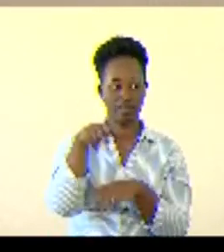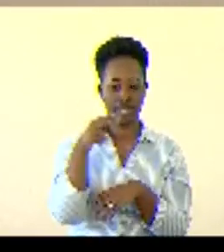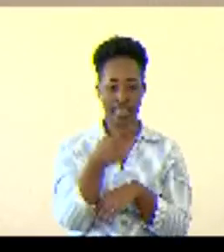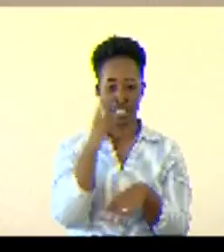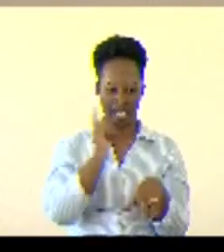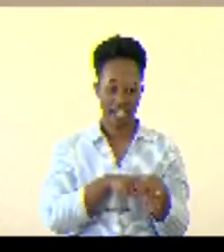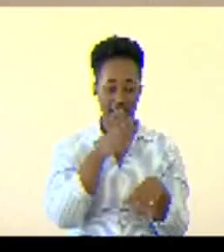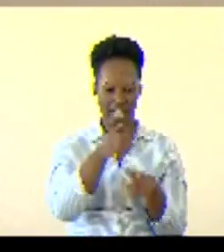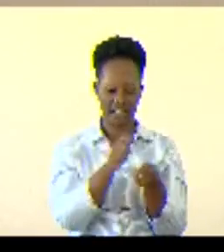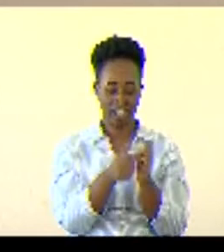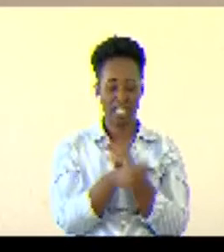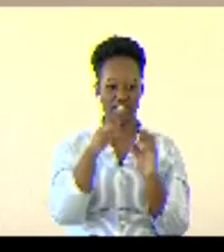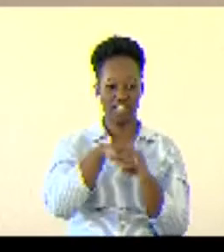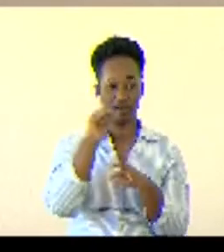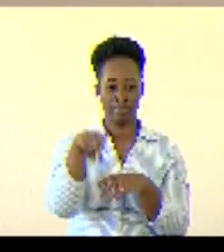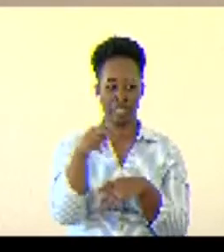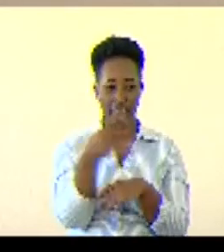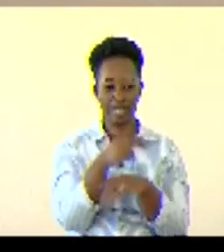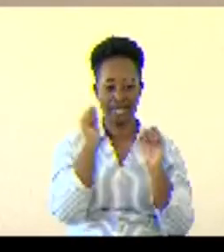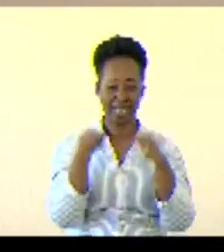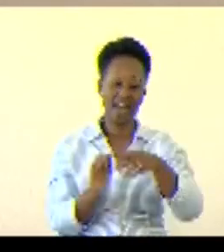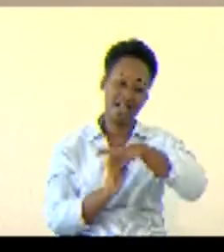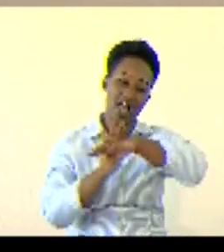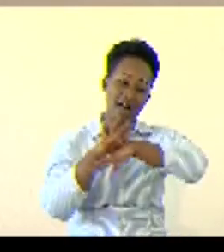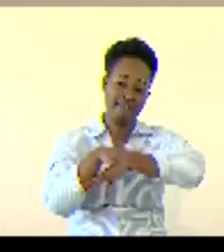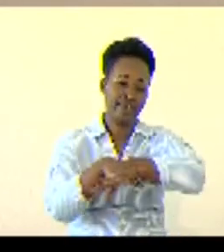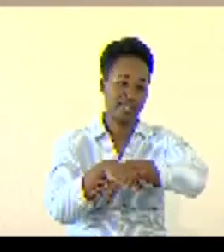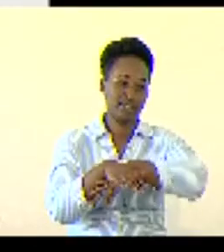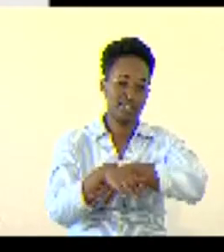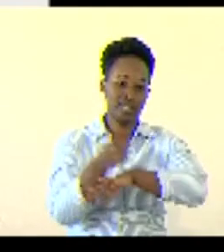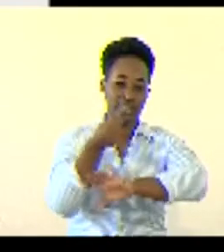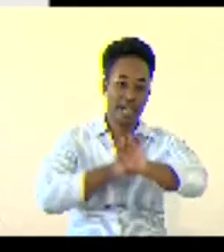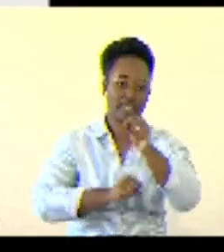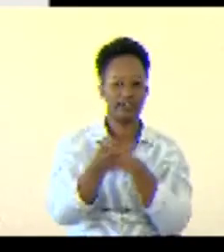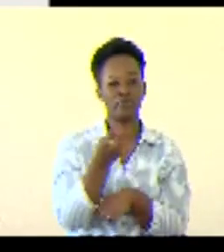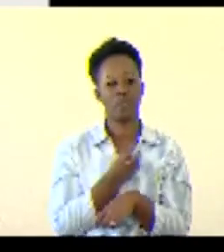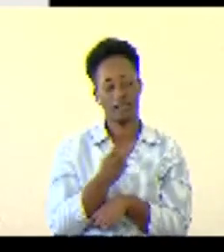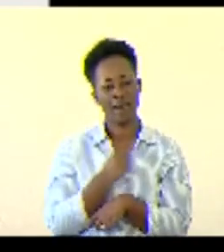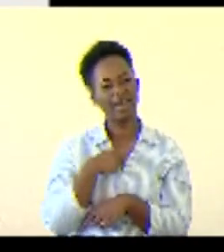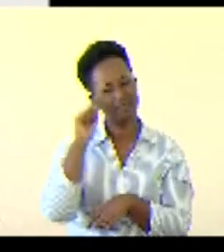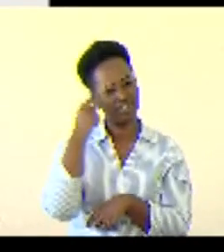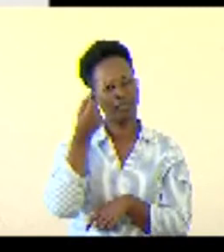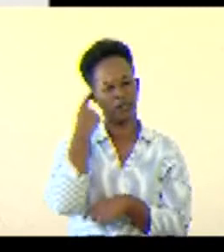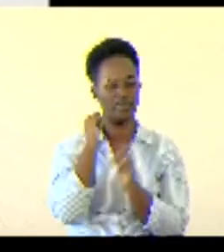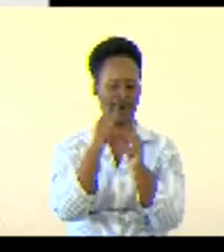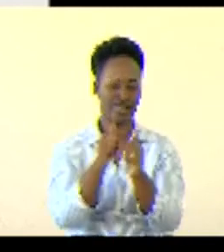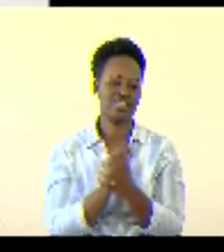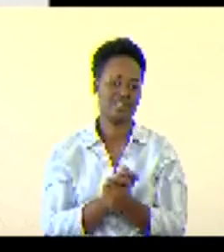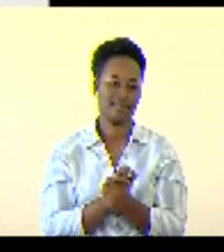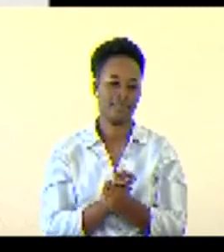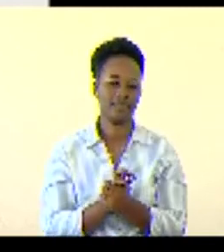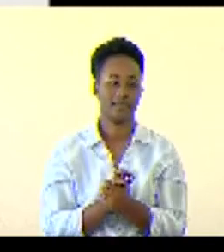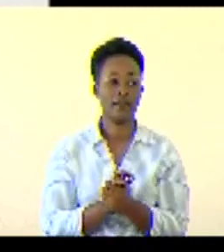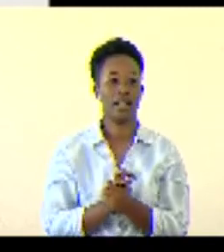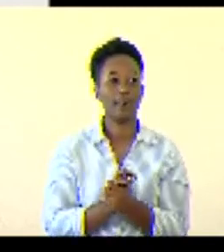in pH, a slight change in pH can affect the active transport. I think you are getting me very well. Abnormal